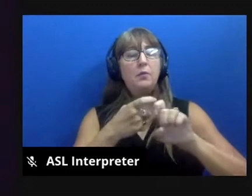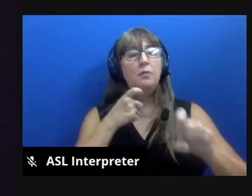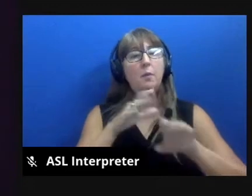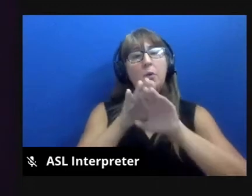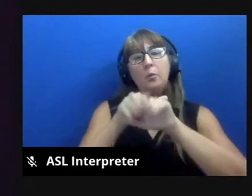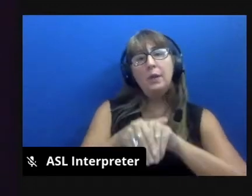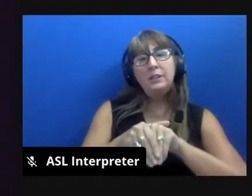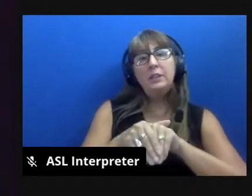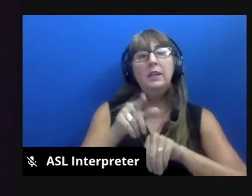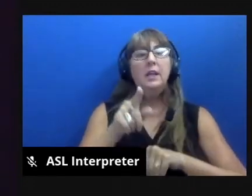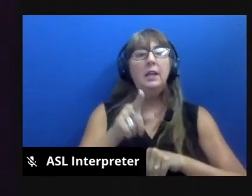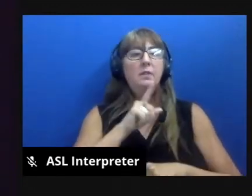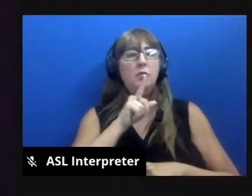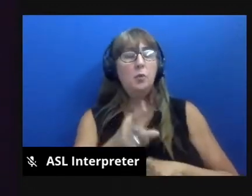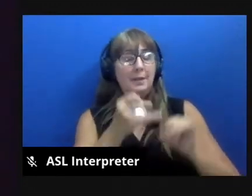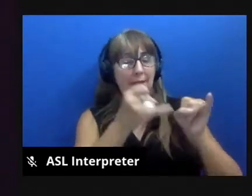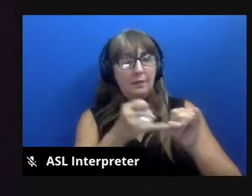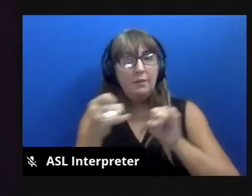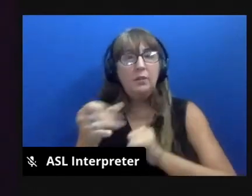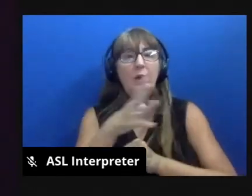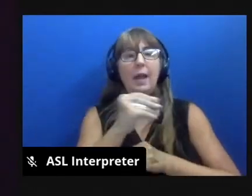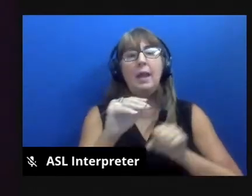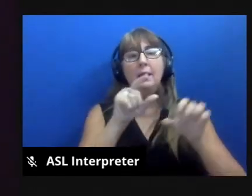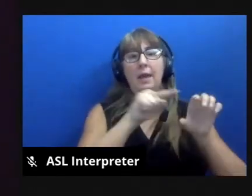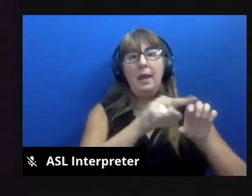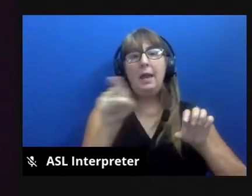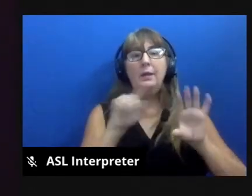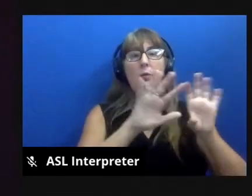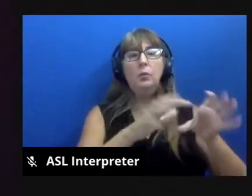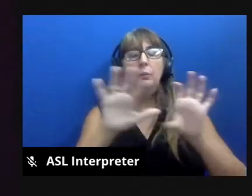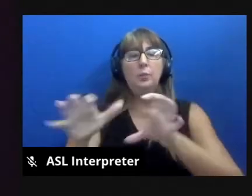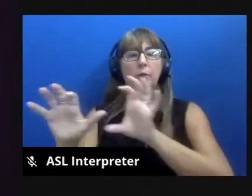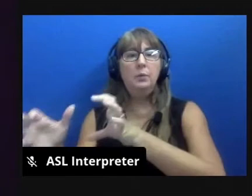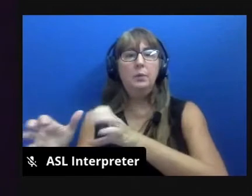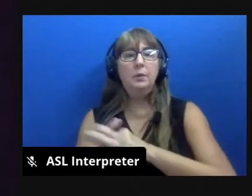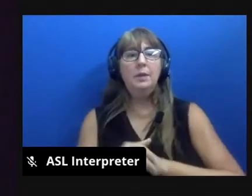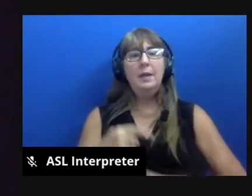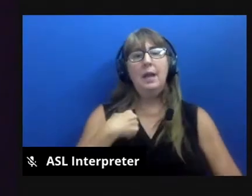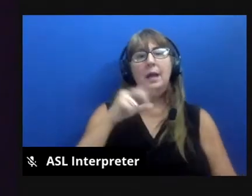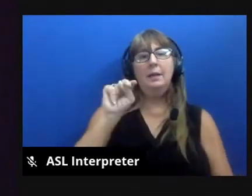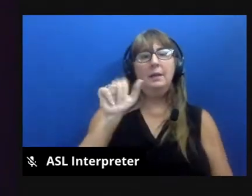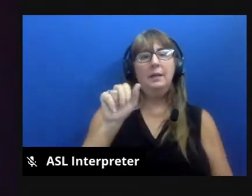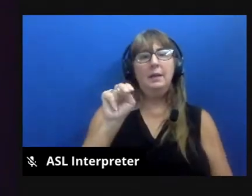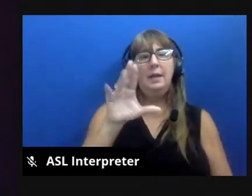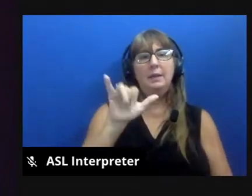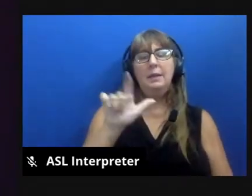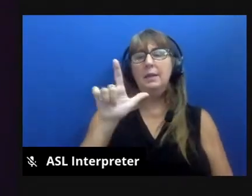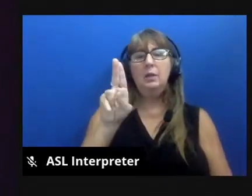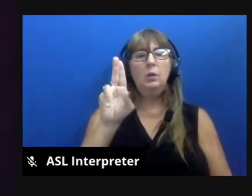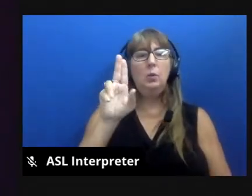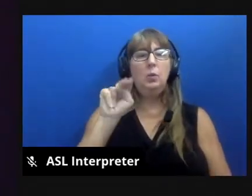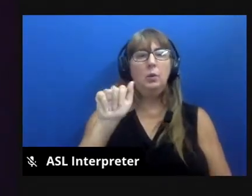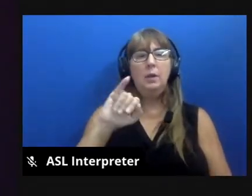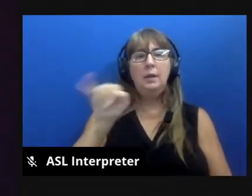both as individuals and as groups. I'm Nancy Luna Jimenez, and I'm the founder of the Luna Jimenez Institute